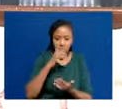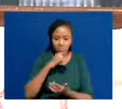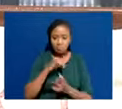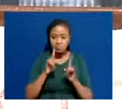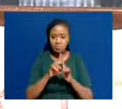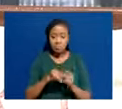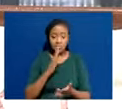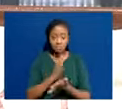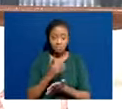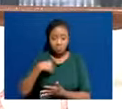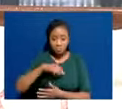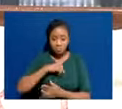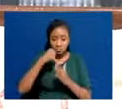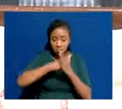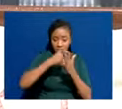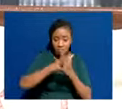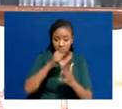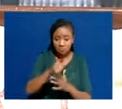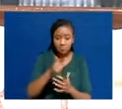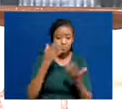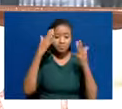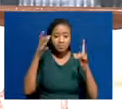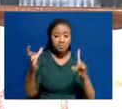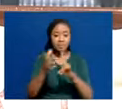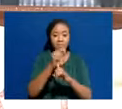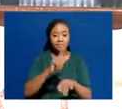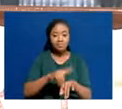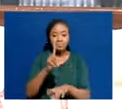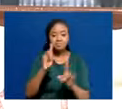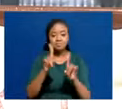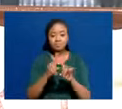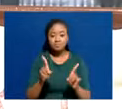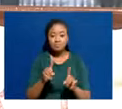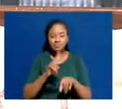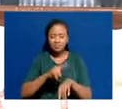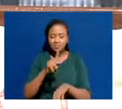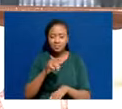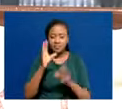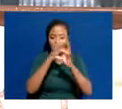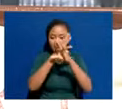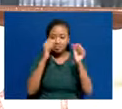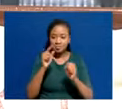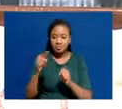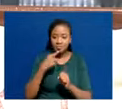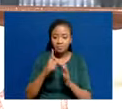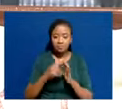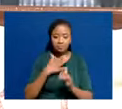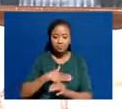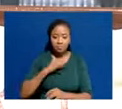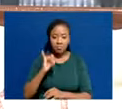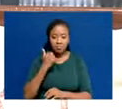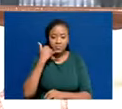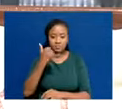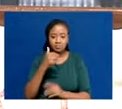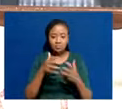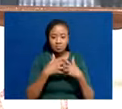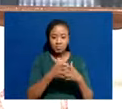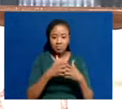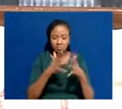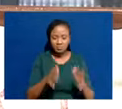going to come end of I don't know when. But with the president, we sat and said, look, call Engineer Thuita and Alice Wahome, the